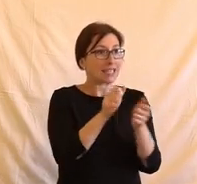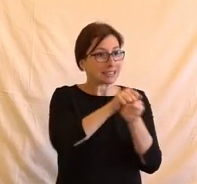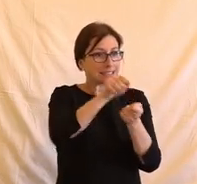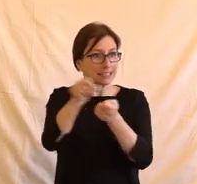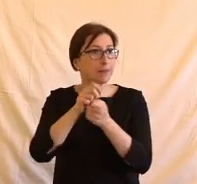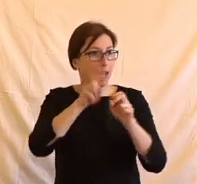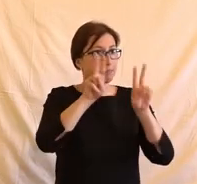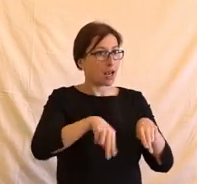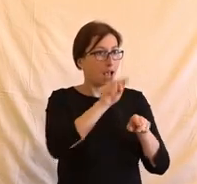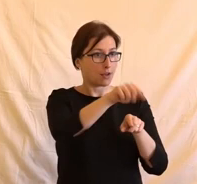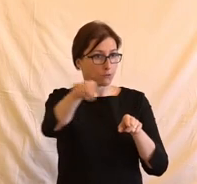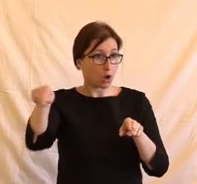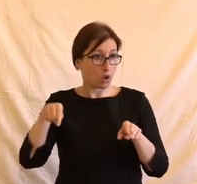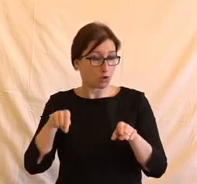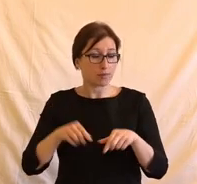Technically,